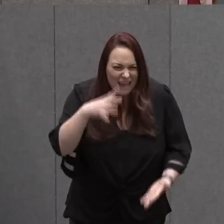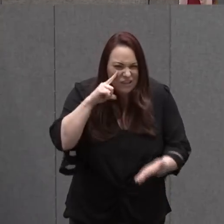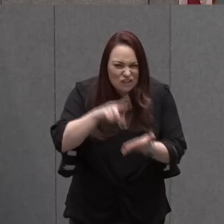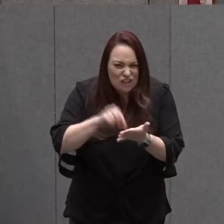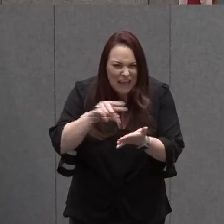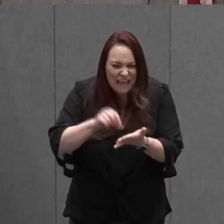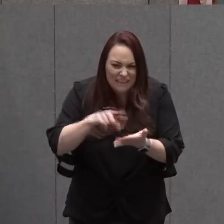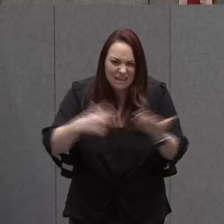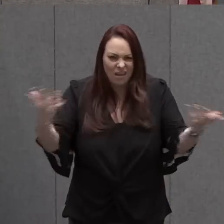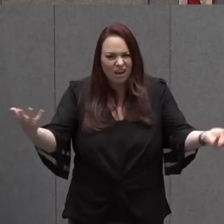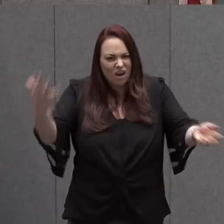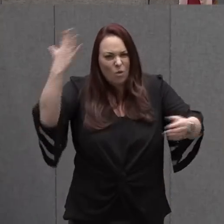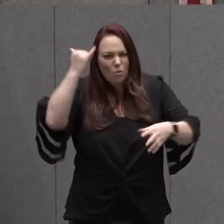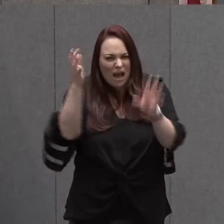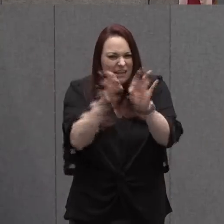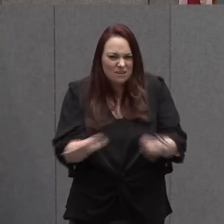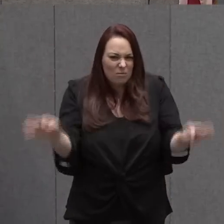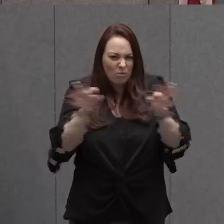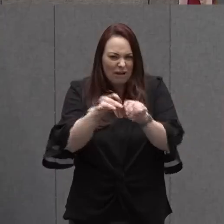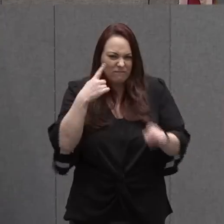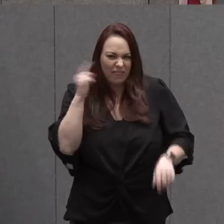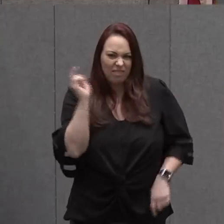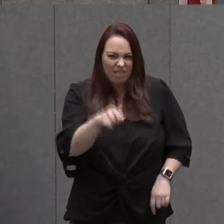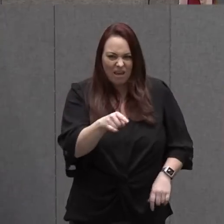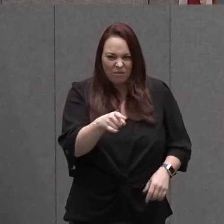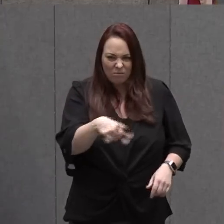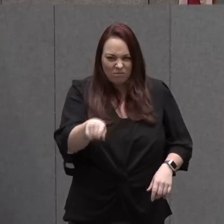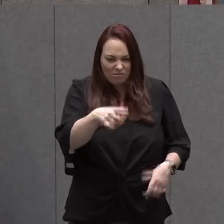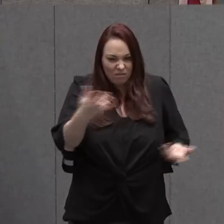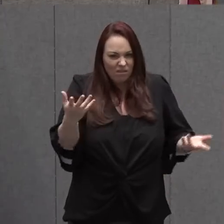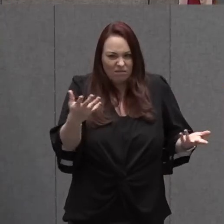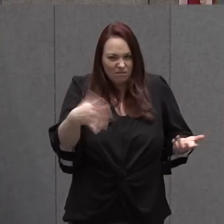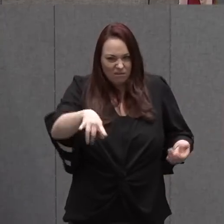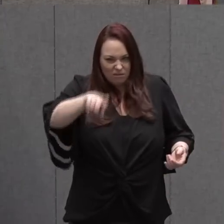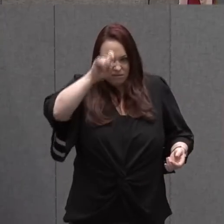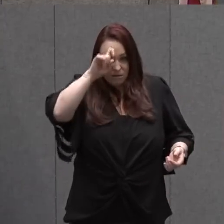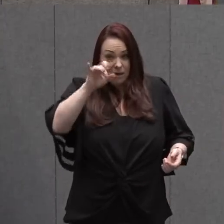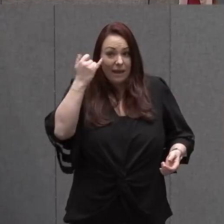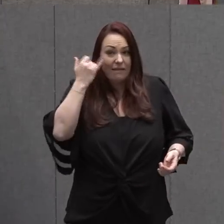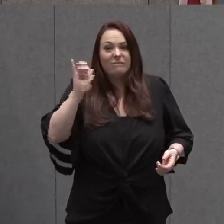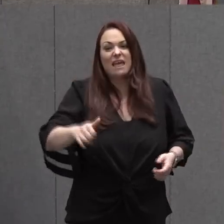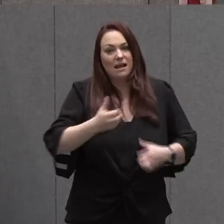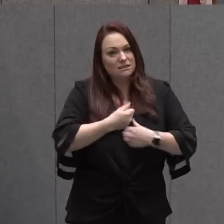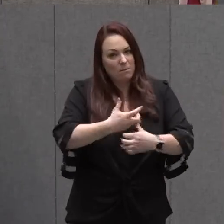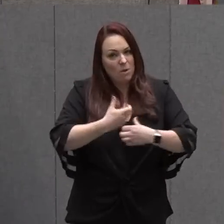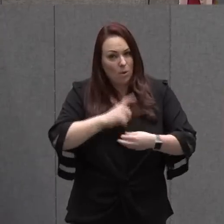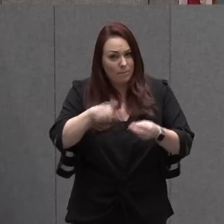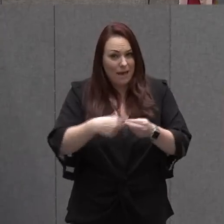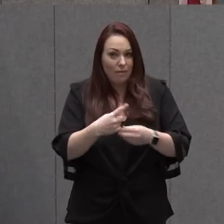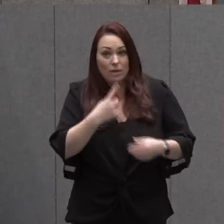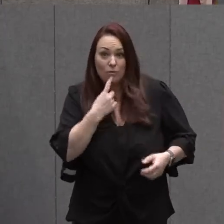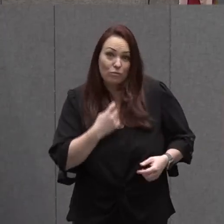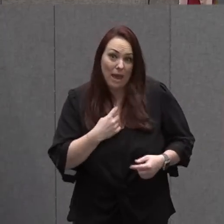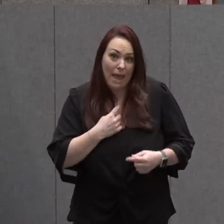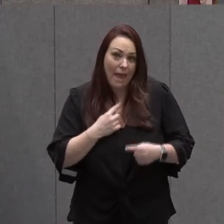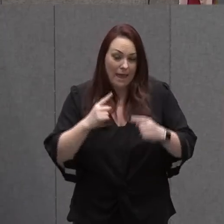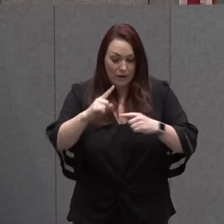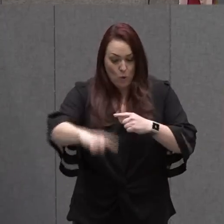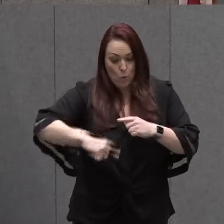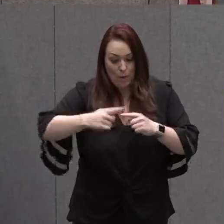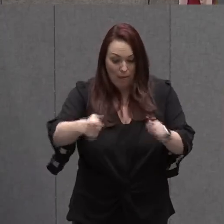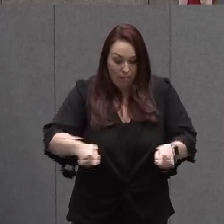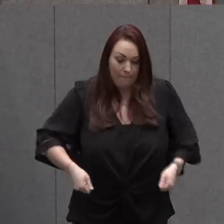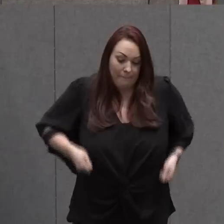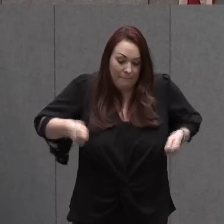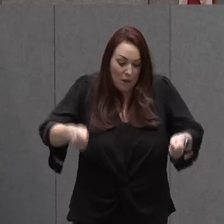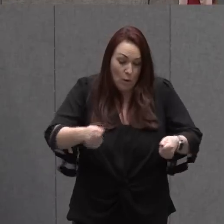so much depends upon them. If that is a poem about the red wheelbarrow and the white